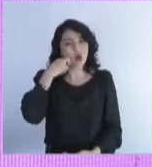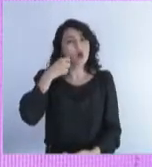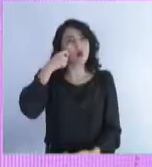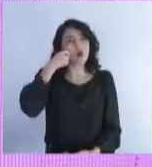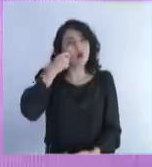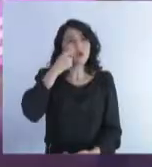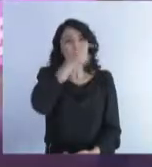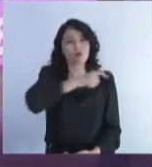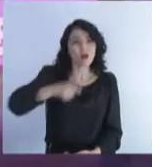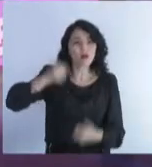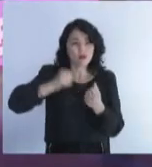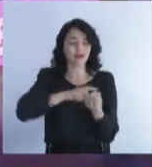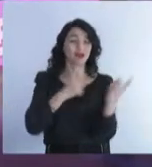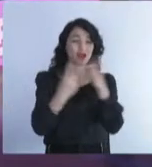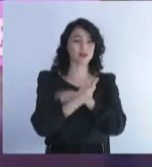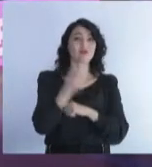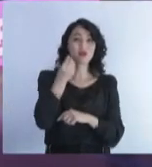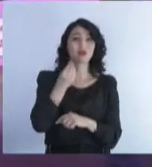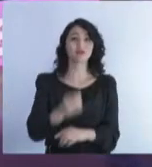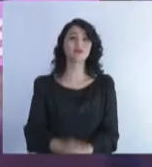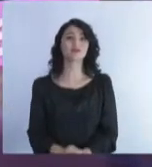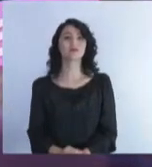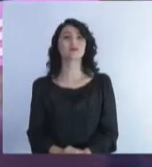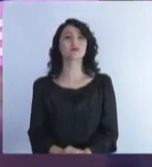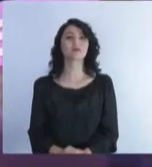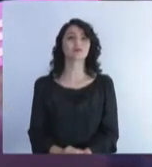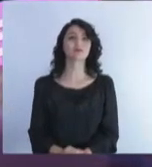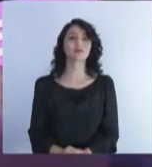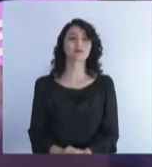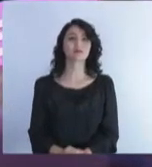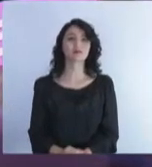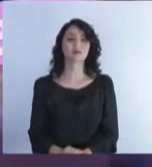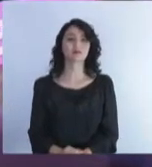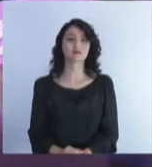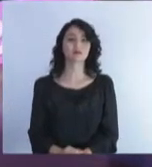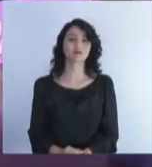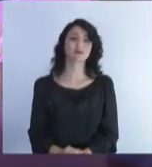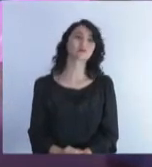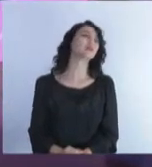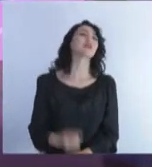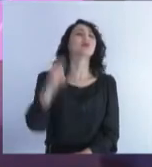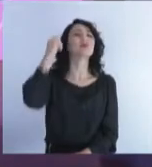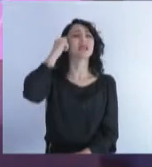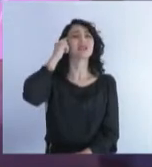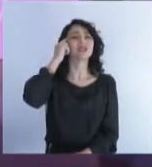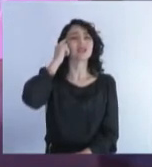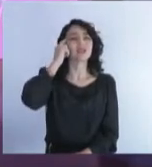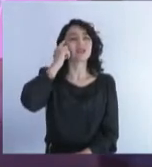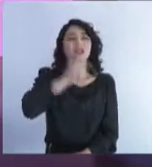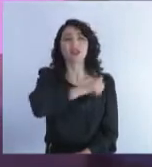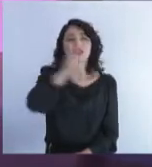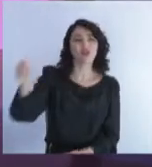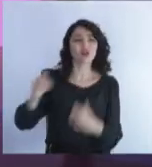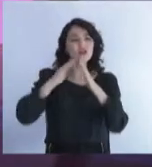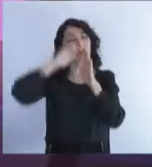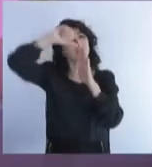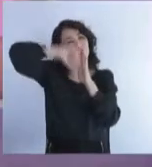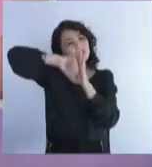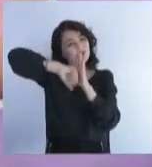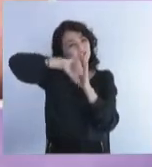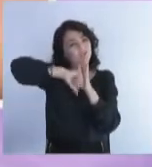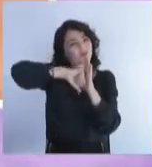for humanity? I feel that having stopped everything in the lockdown